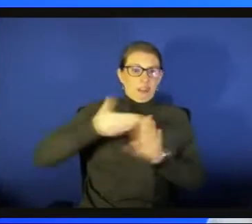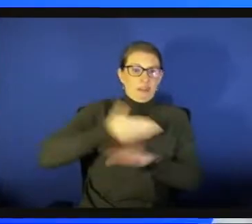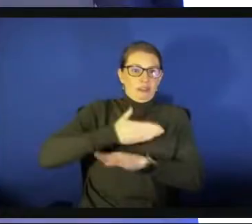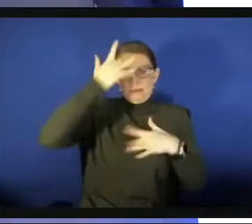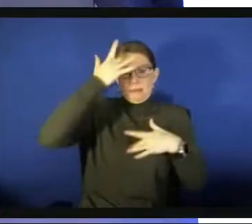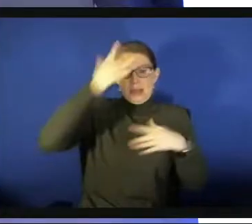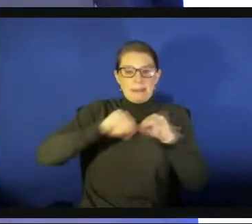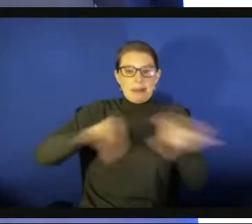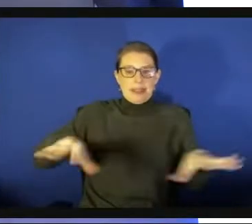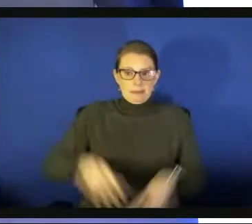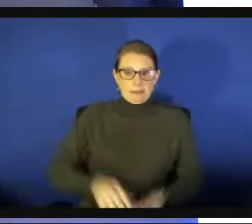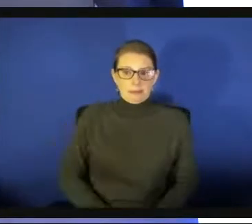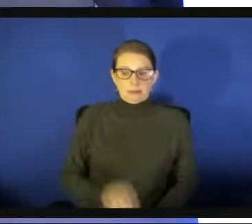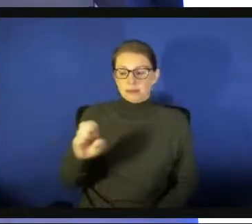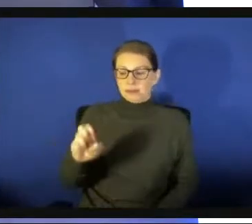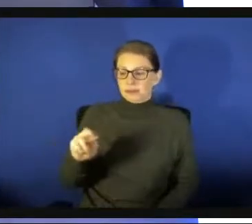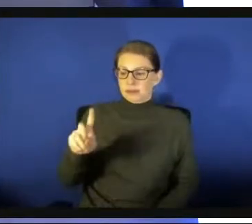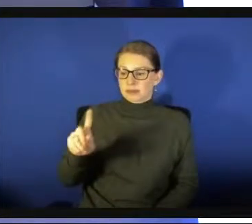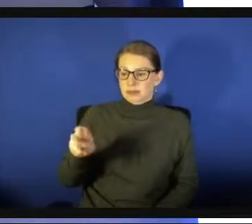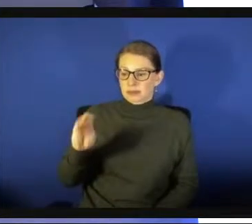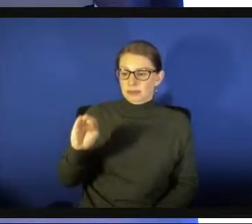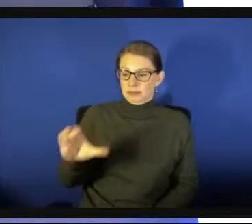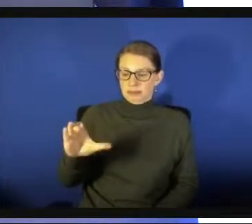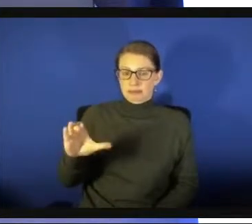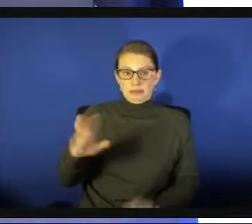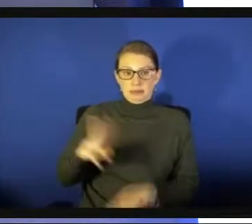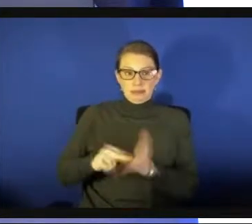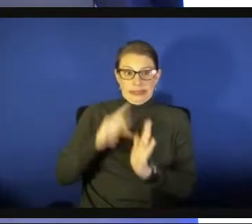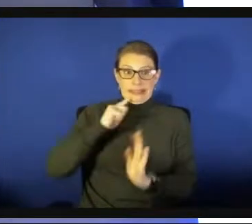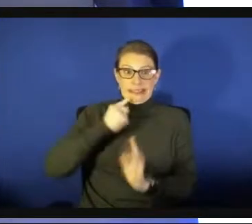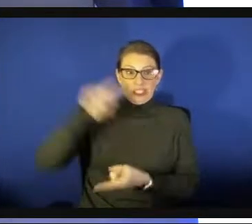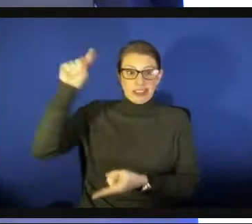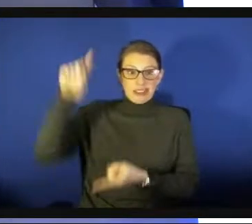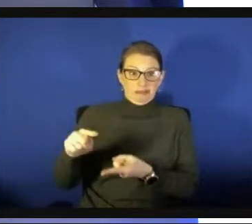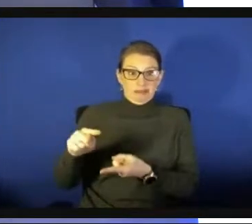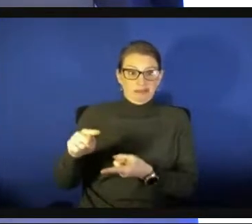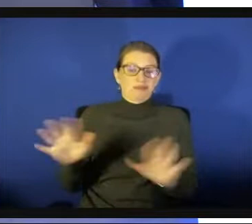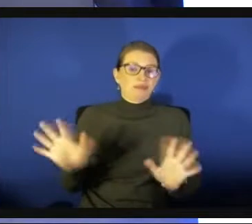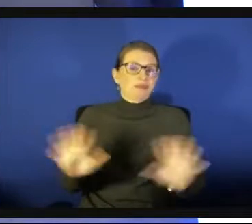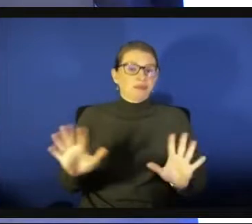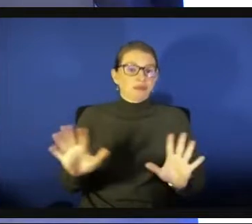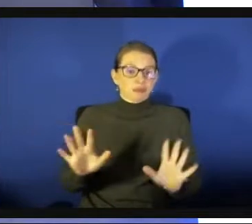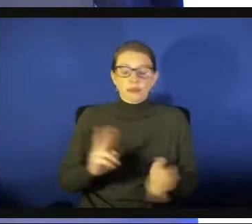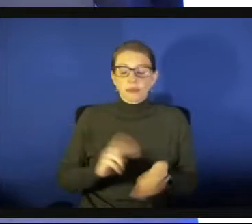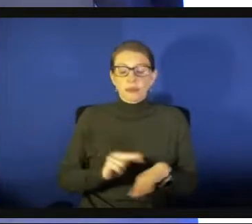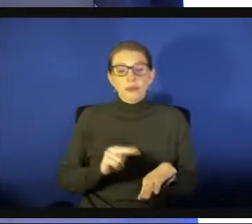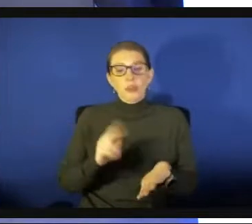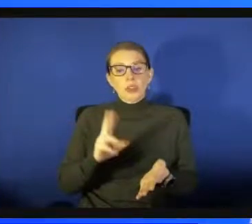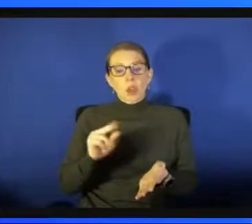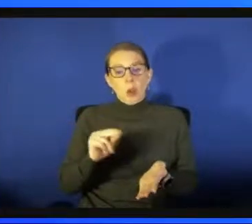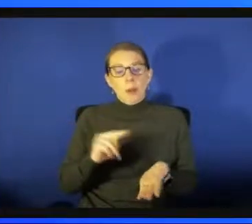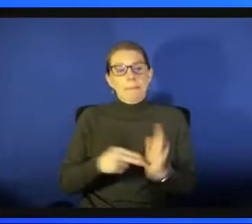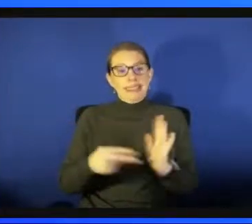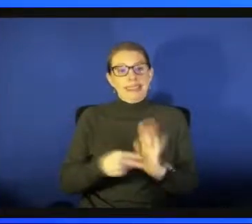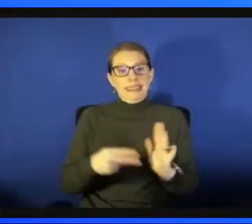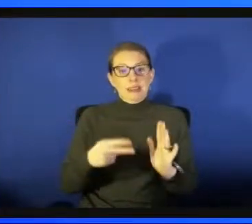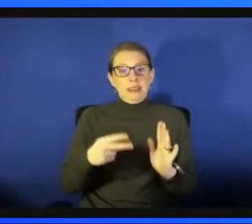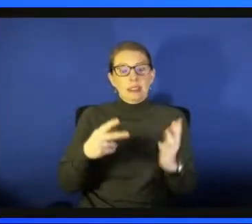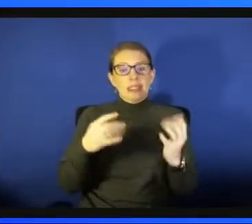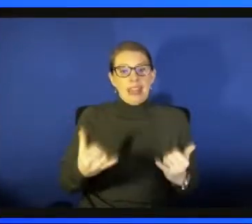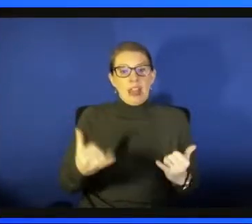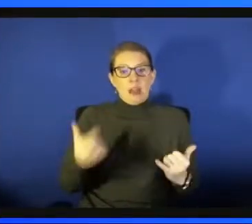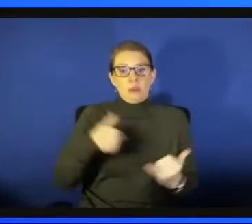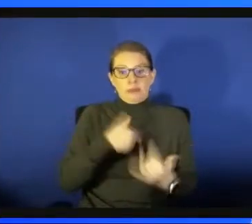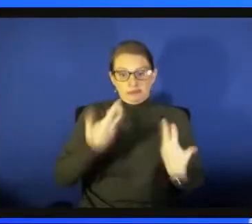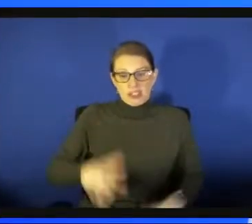So endemic is less serious than pandemic? No, it just means that now we know and accept that this virus is circulating in